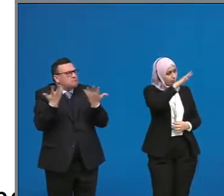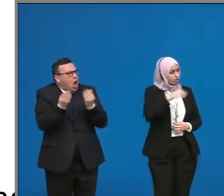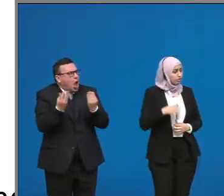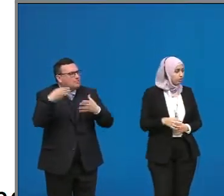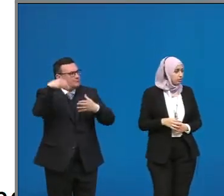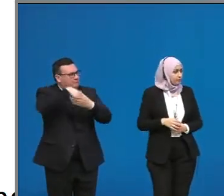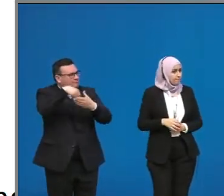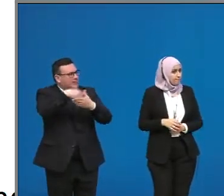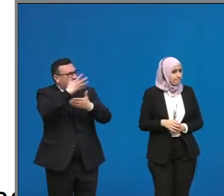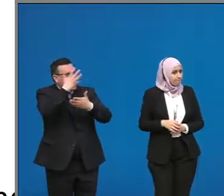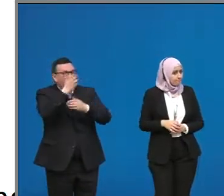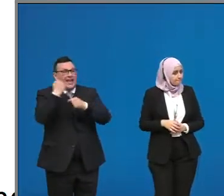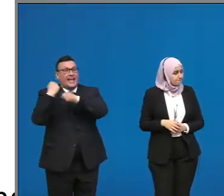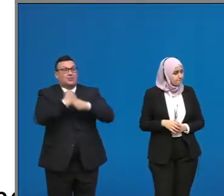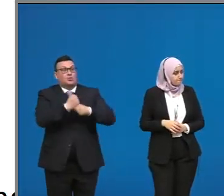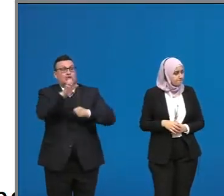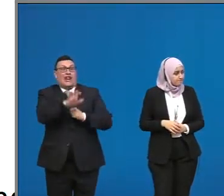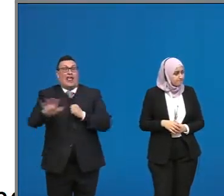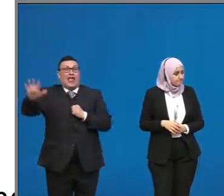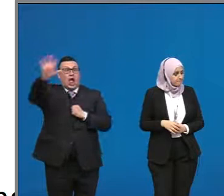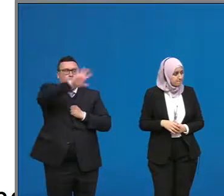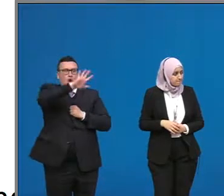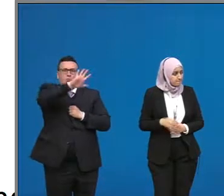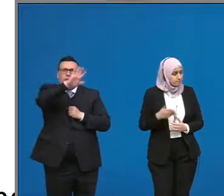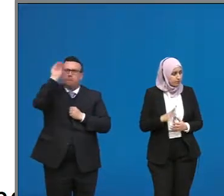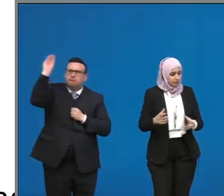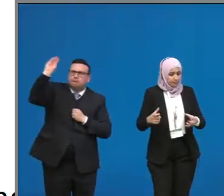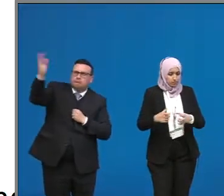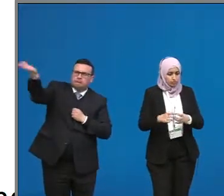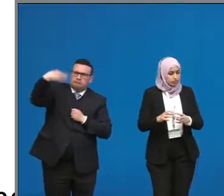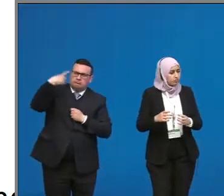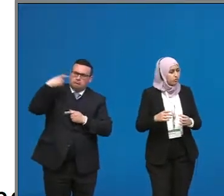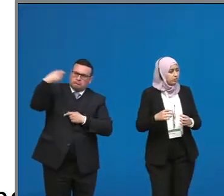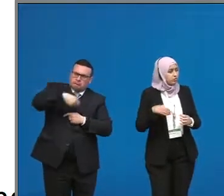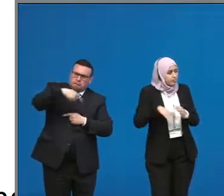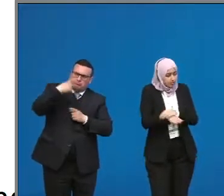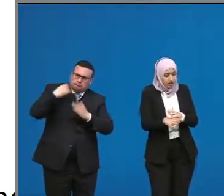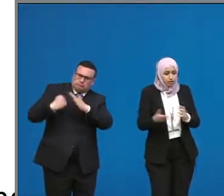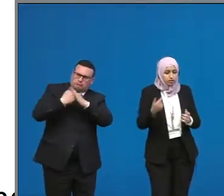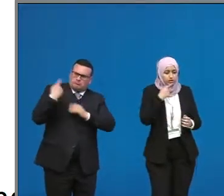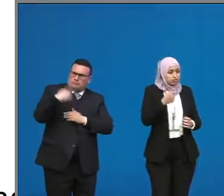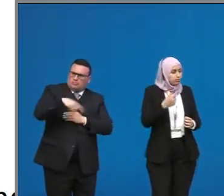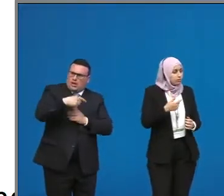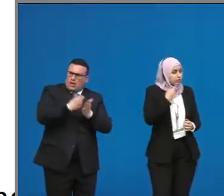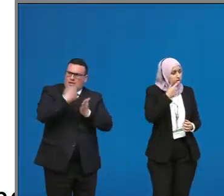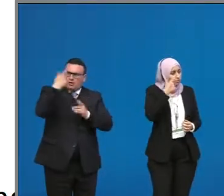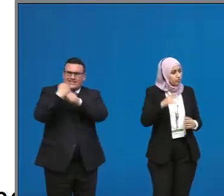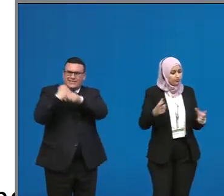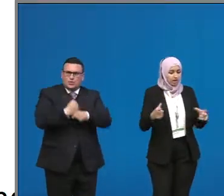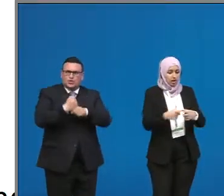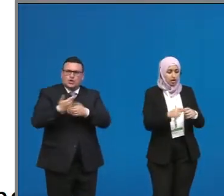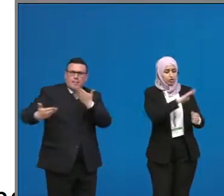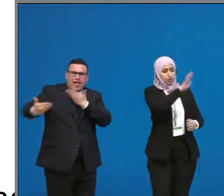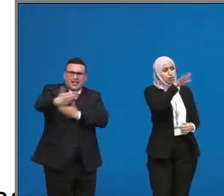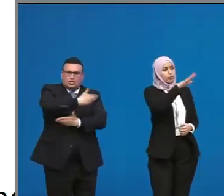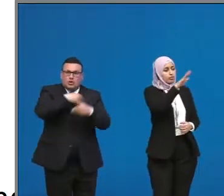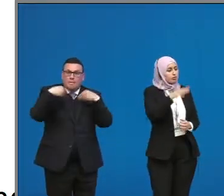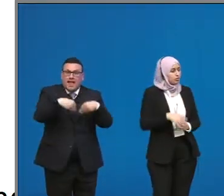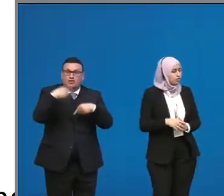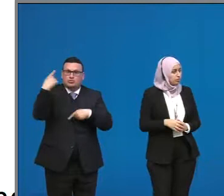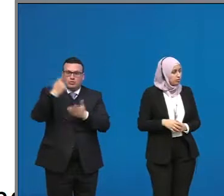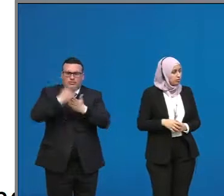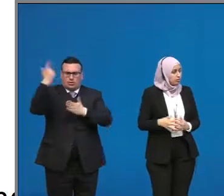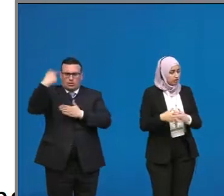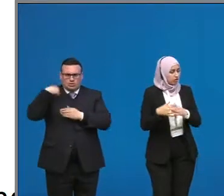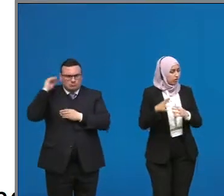Plus framework, having its main focus on school education.